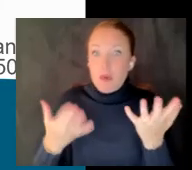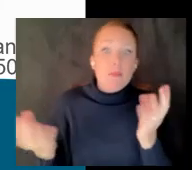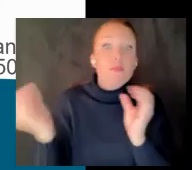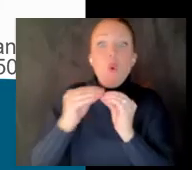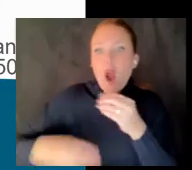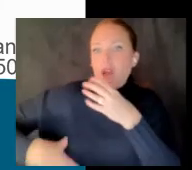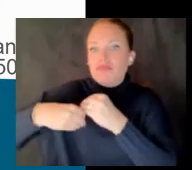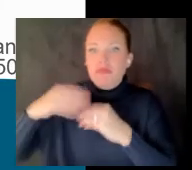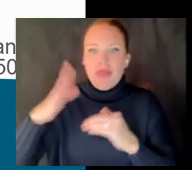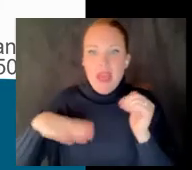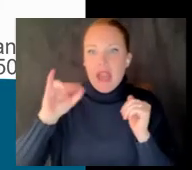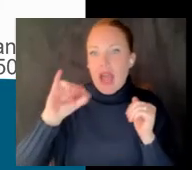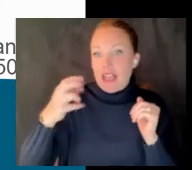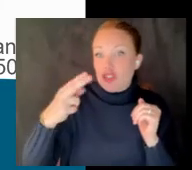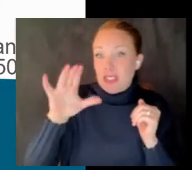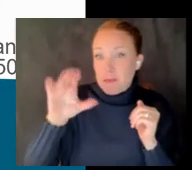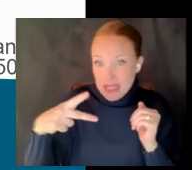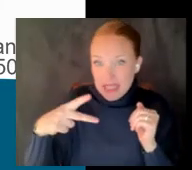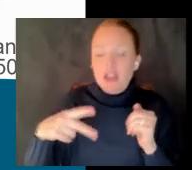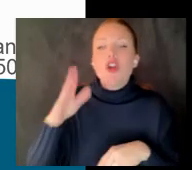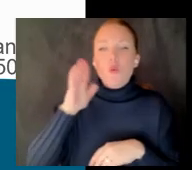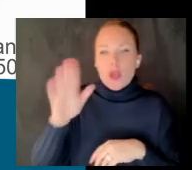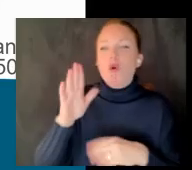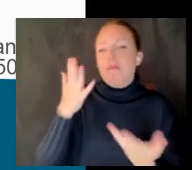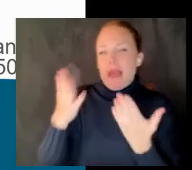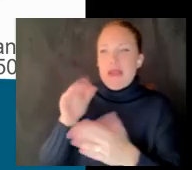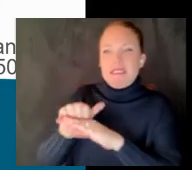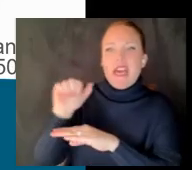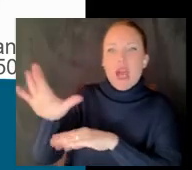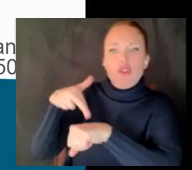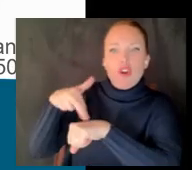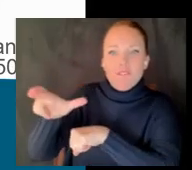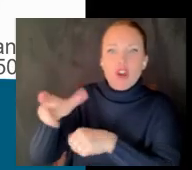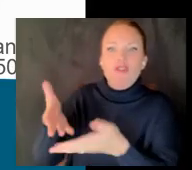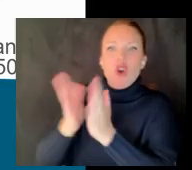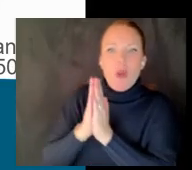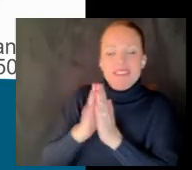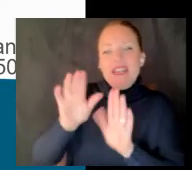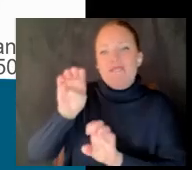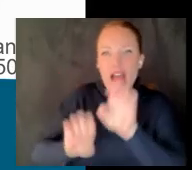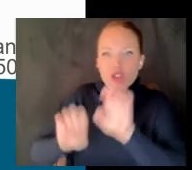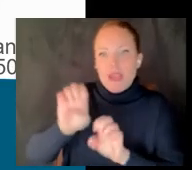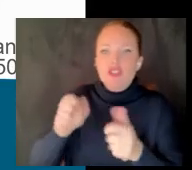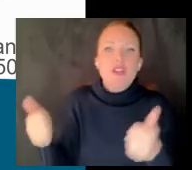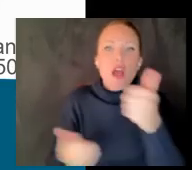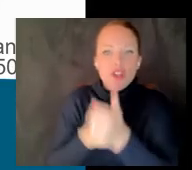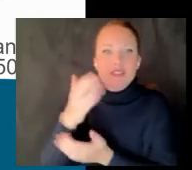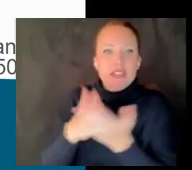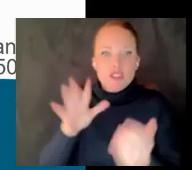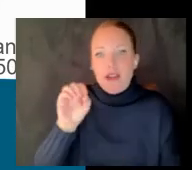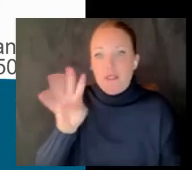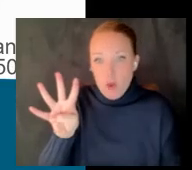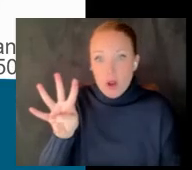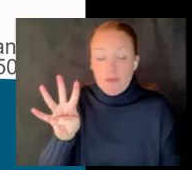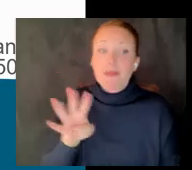to the local screening committee to determine if there's a need for an evaluation for qualification under Section 504. If